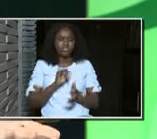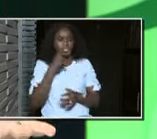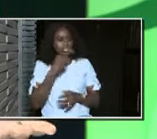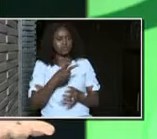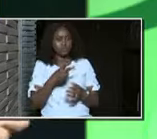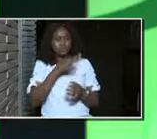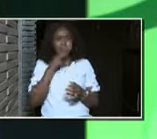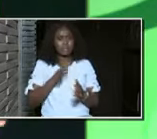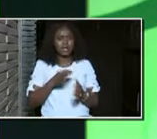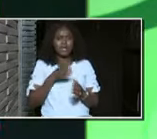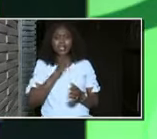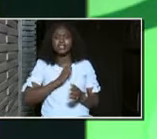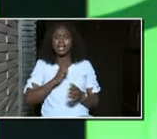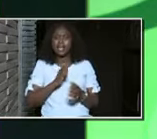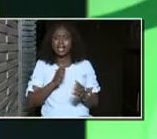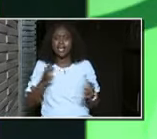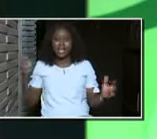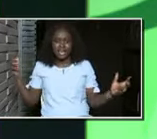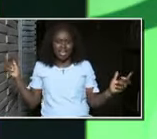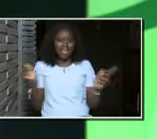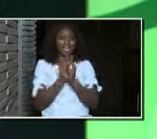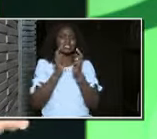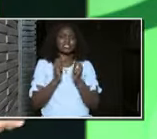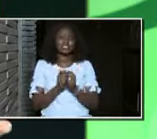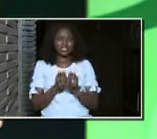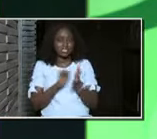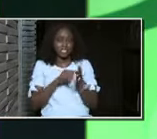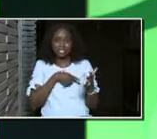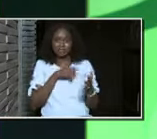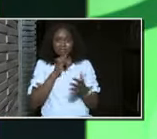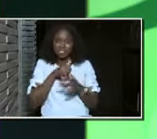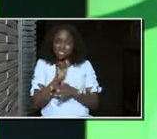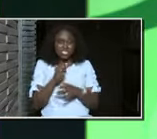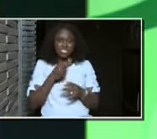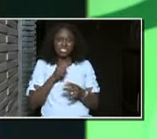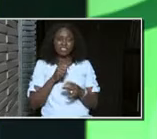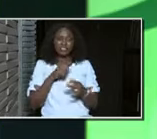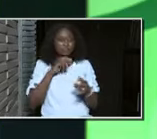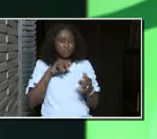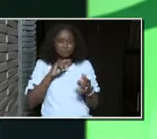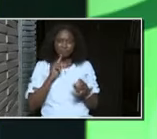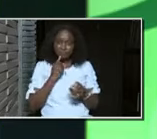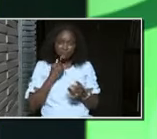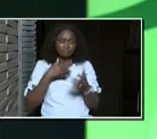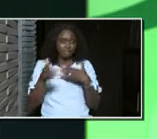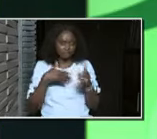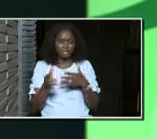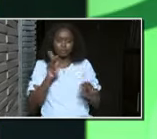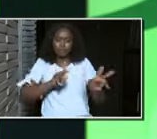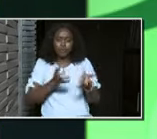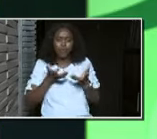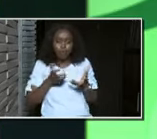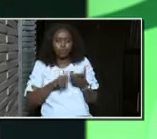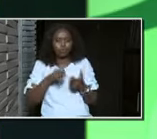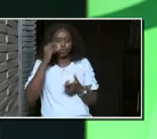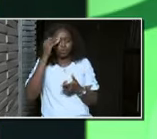is farmer header clashes? That's still, it's still a thorny issue. I mean, people want to actually